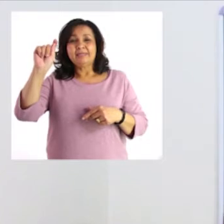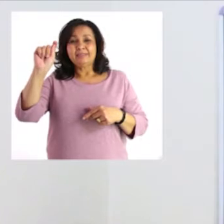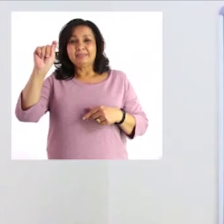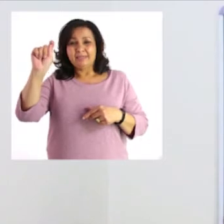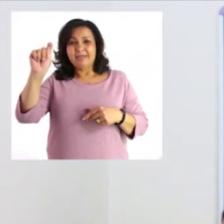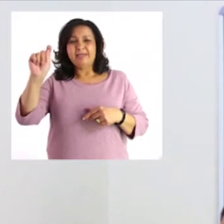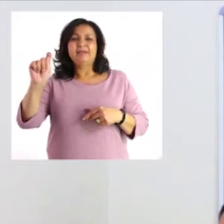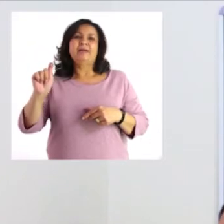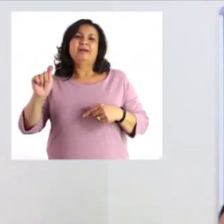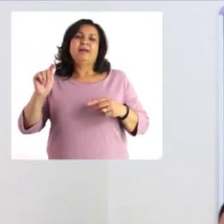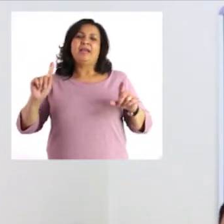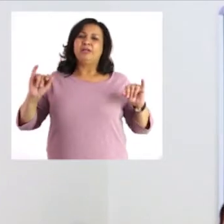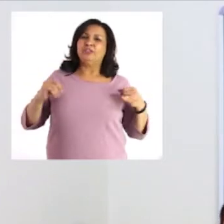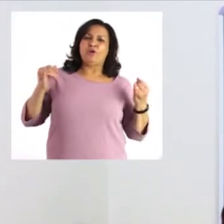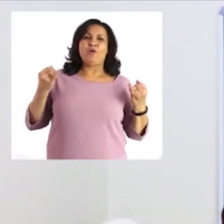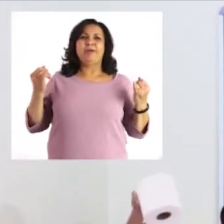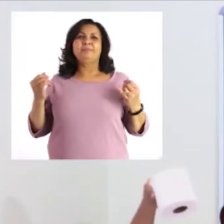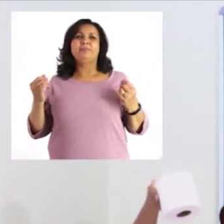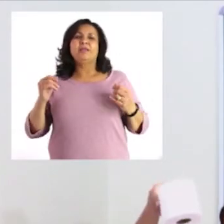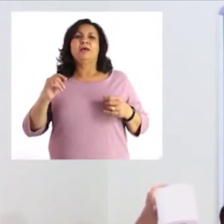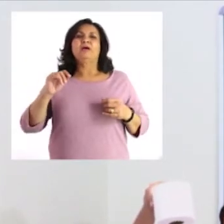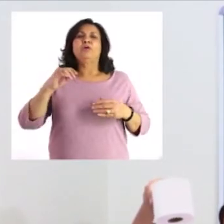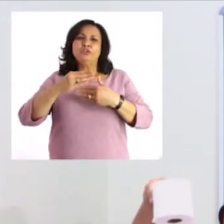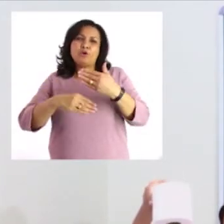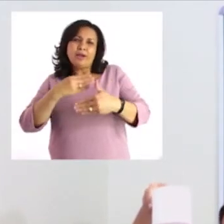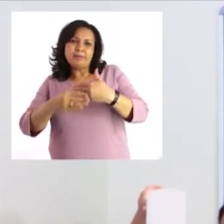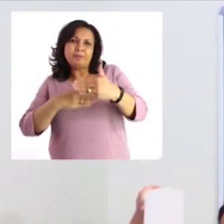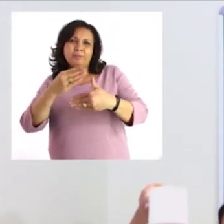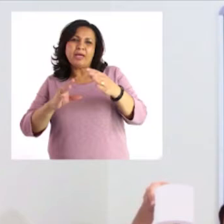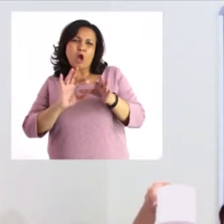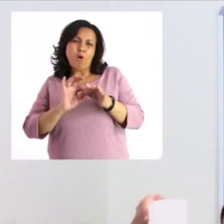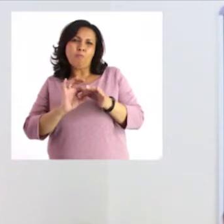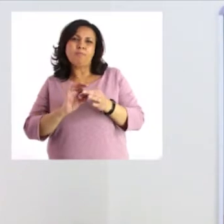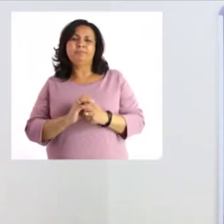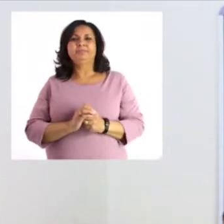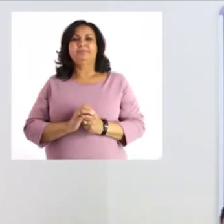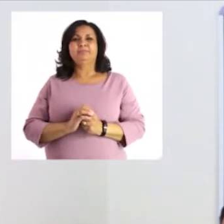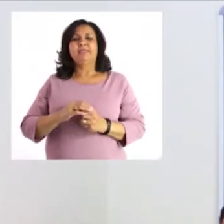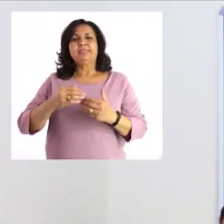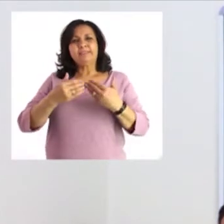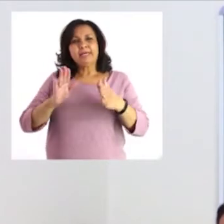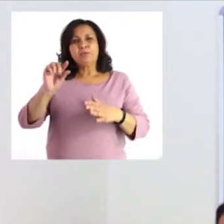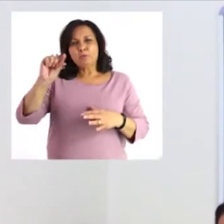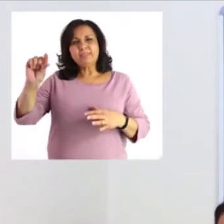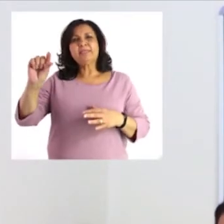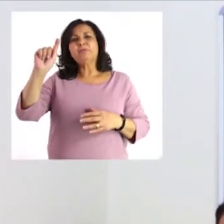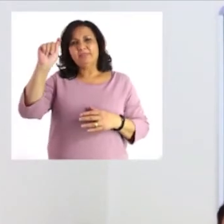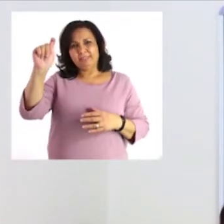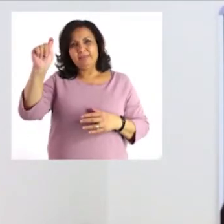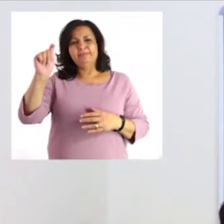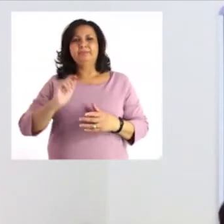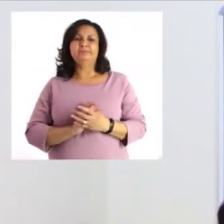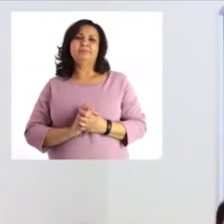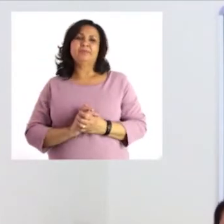toy, or at home, toilet paper. Toilet paper. I hope